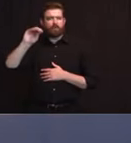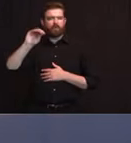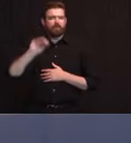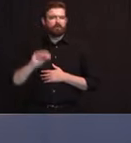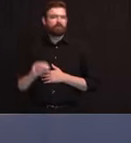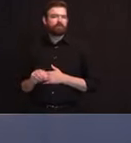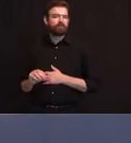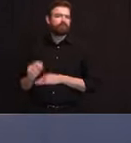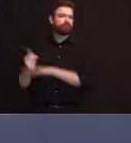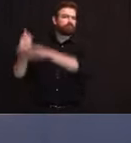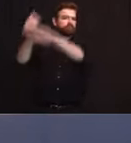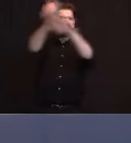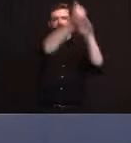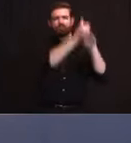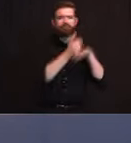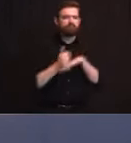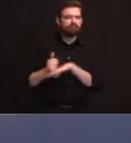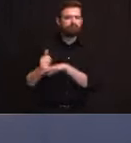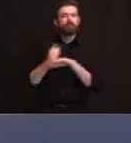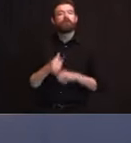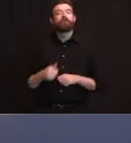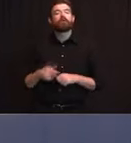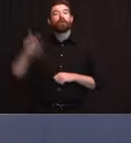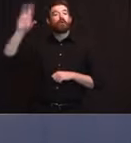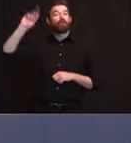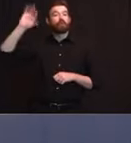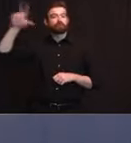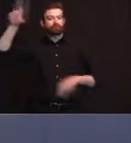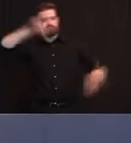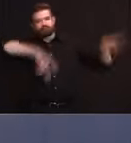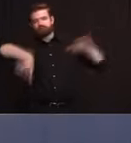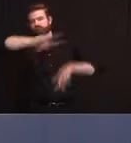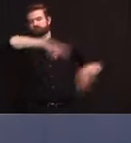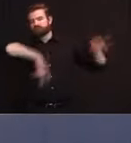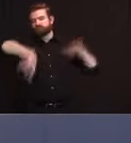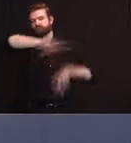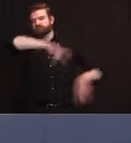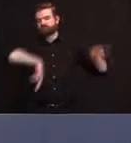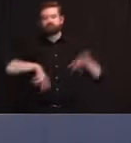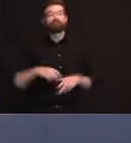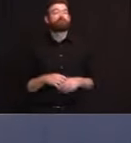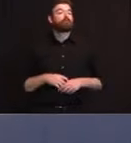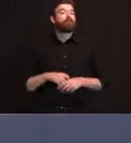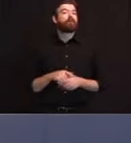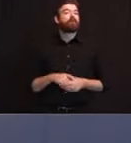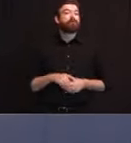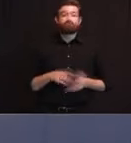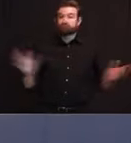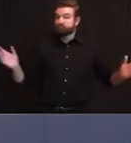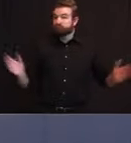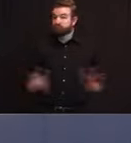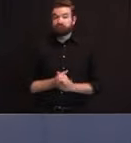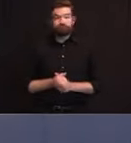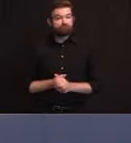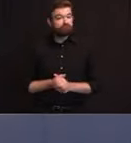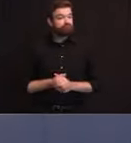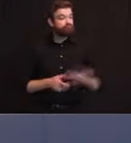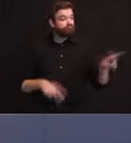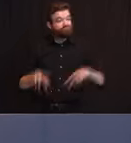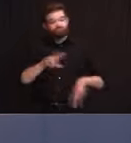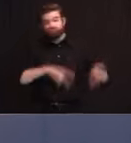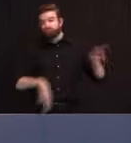ROC. And constant, it's a dynamic situation, constantly changing. And the only one thing